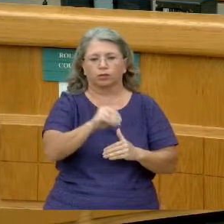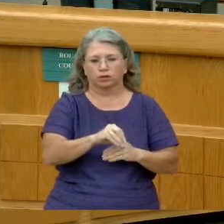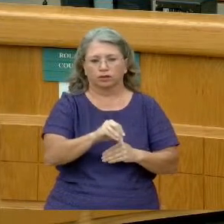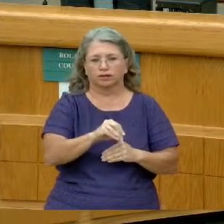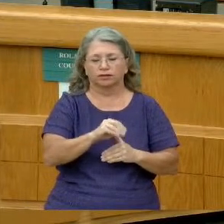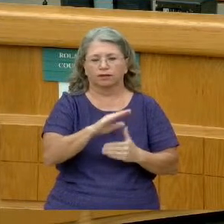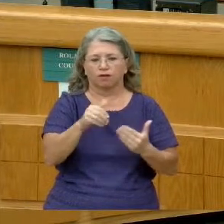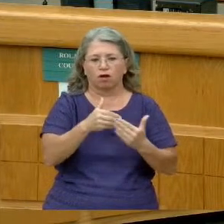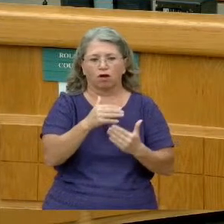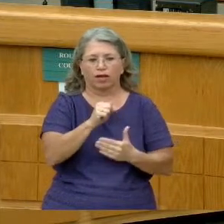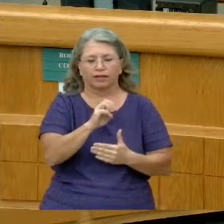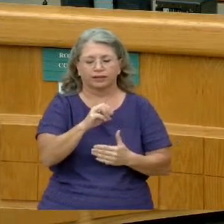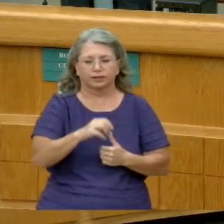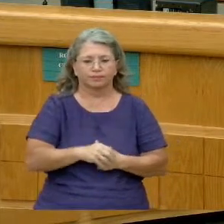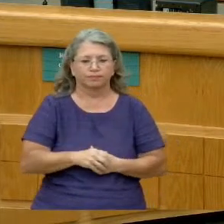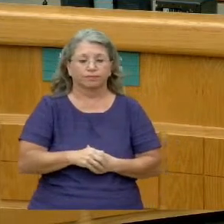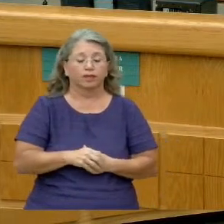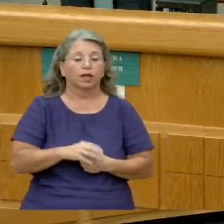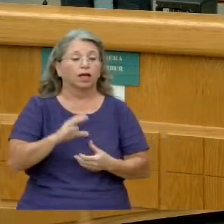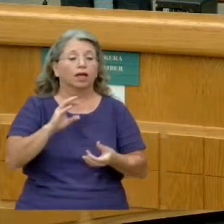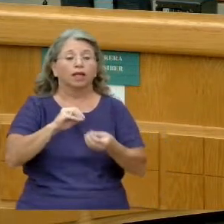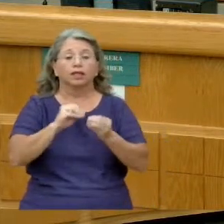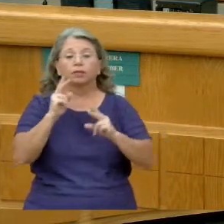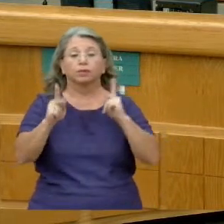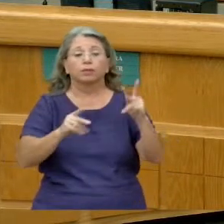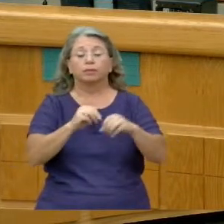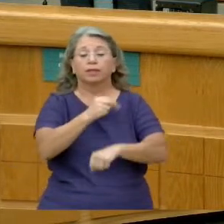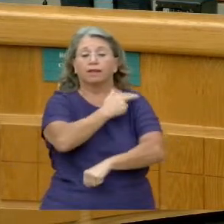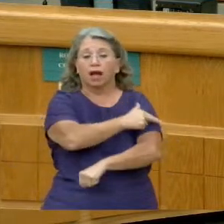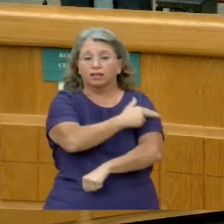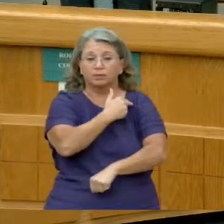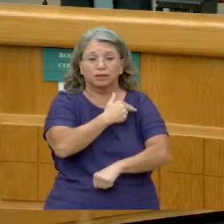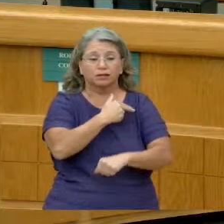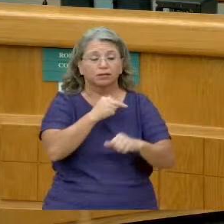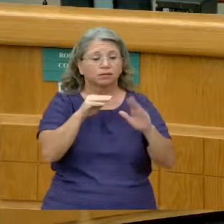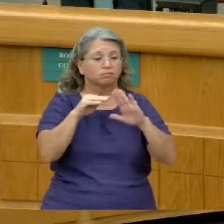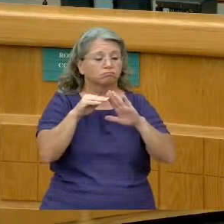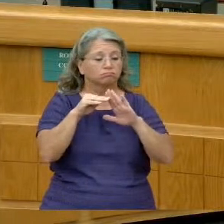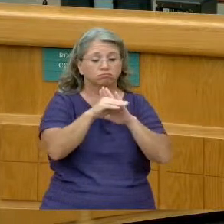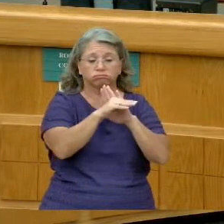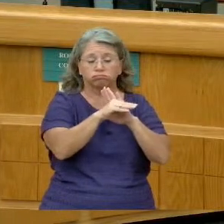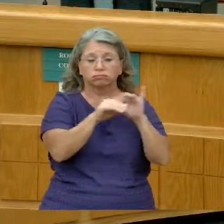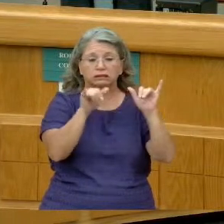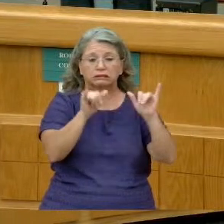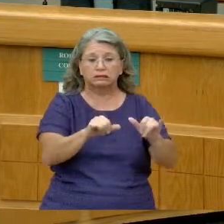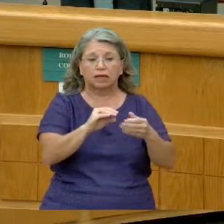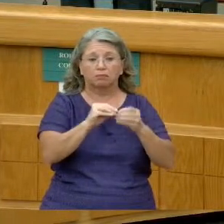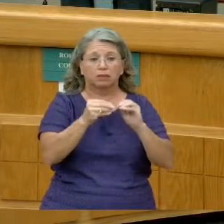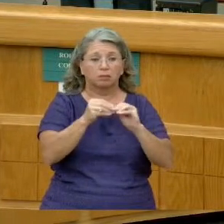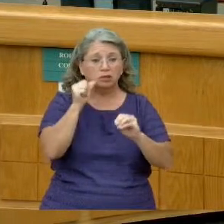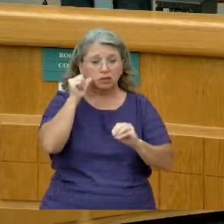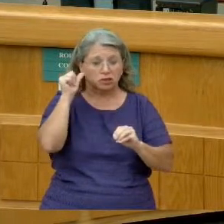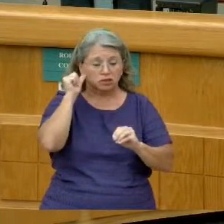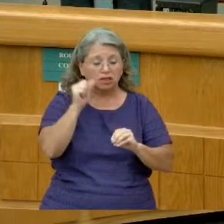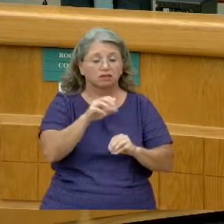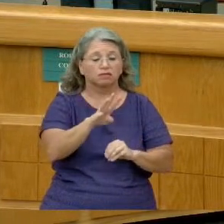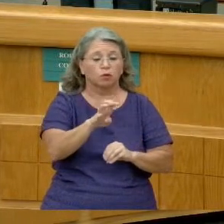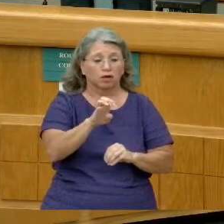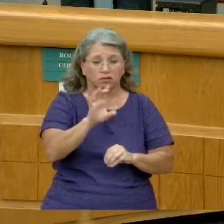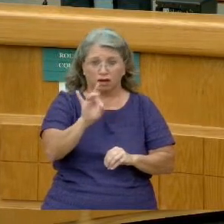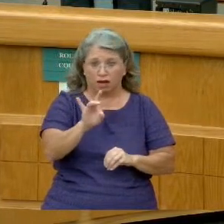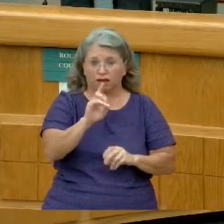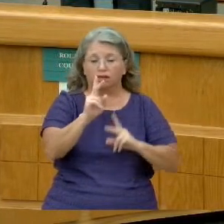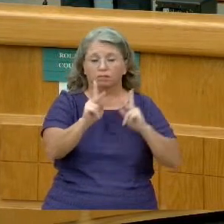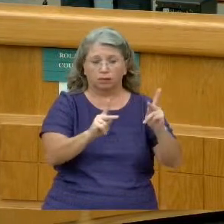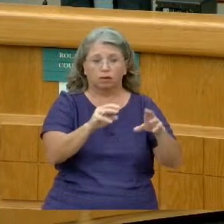The number of persons hospitalized remains flat in terms of growth. It's the same number of yesterday, so 408